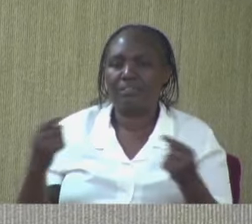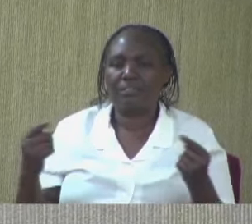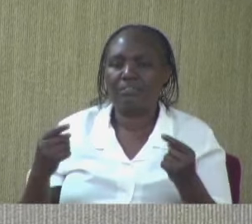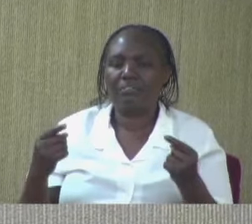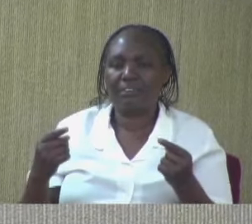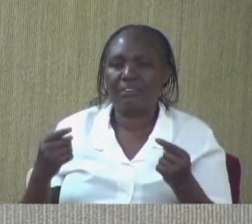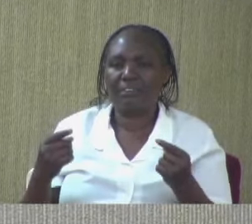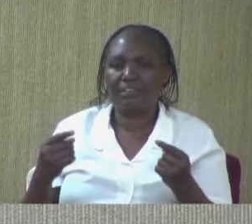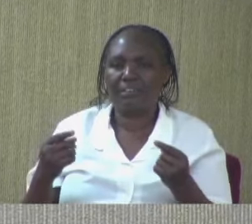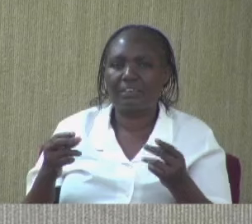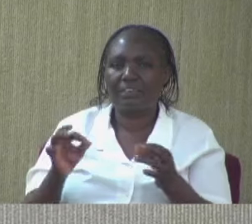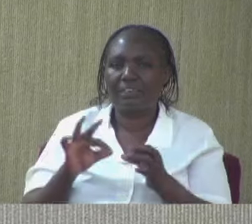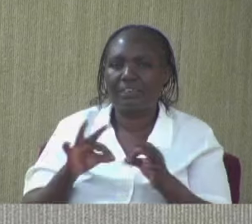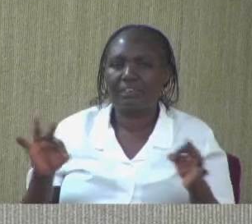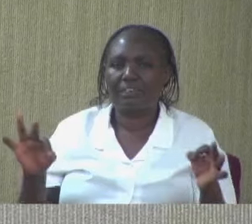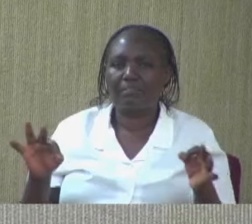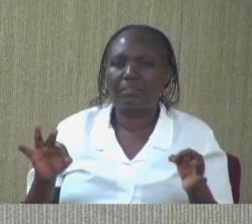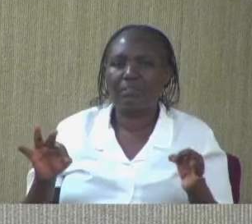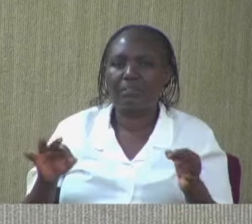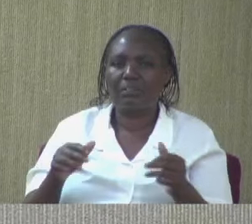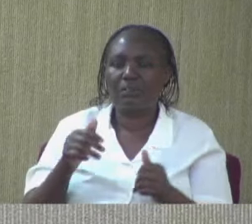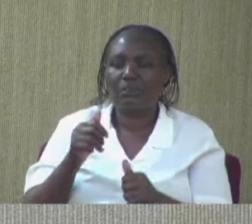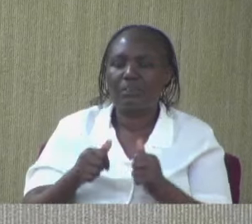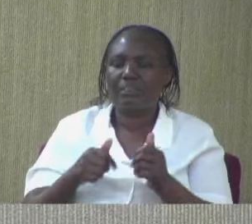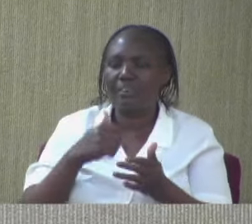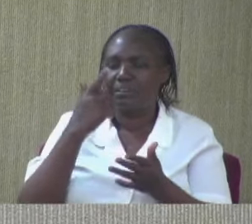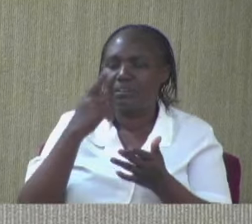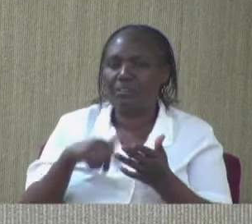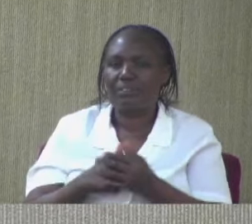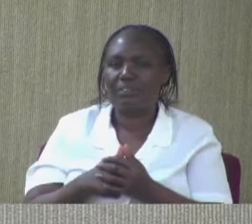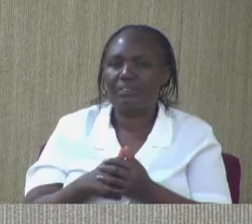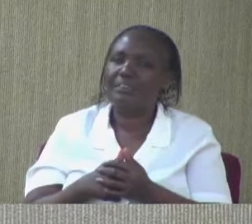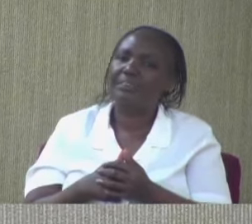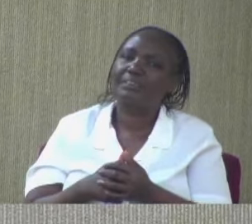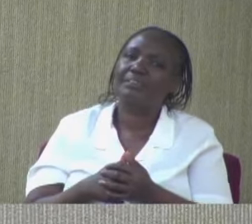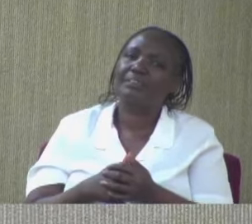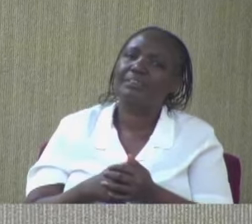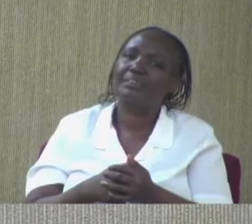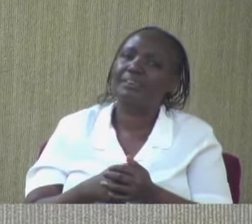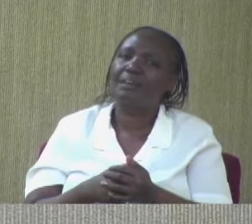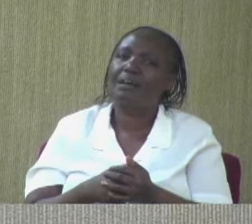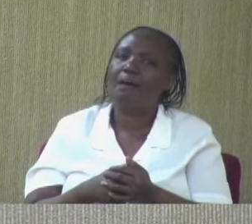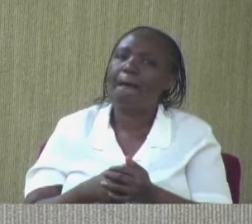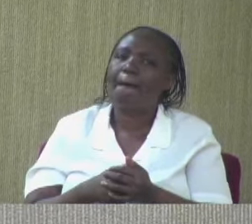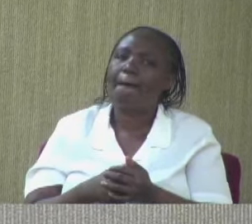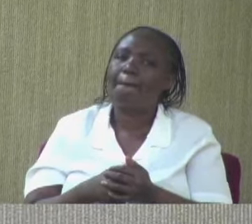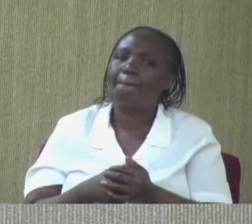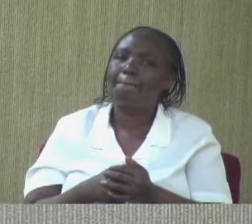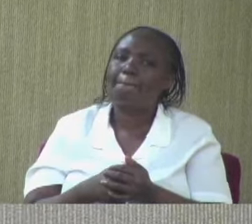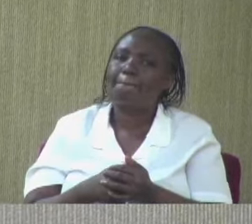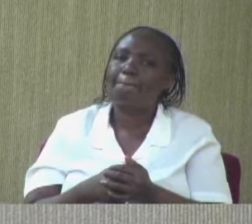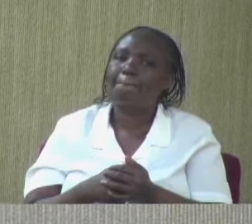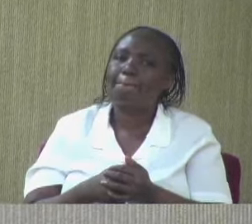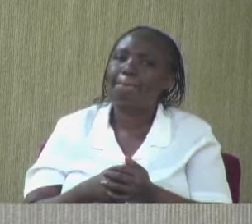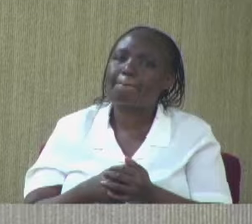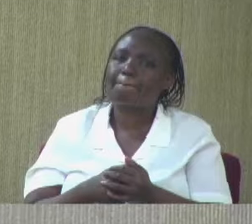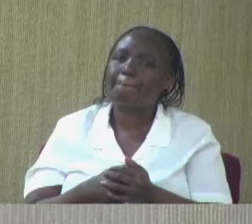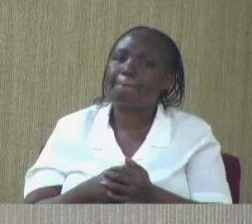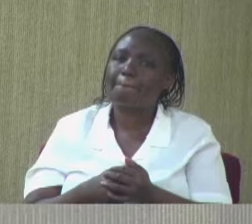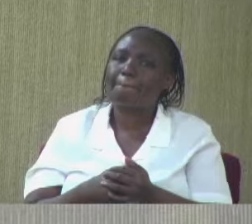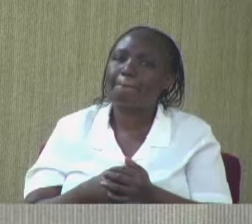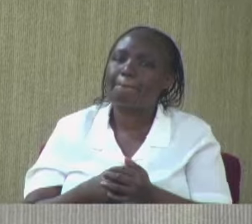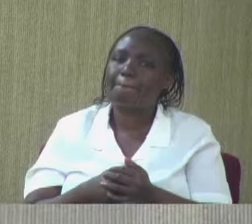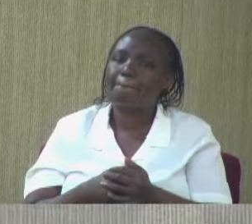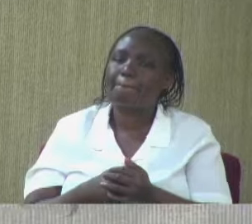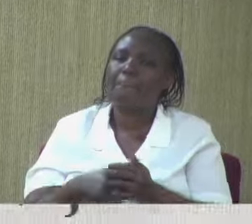and says there are times when she have quoted a historian and no citation has been given. And we qualified this that even